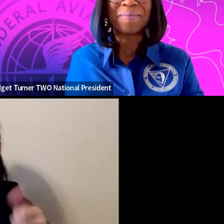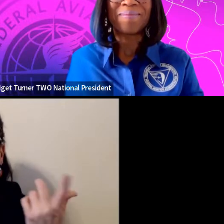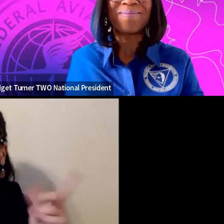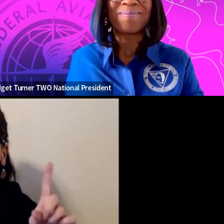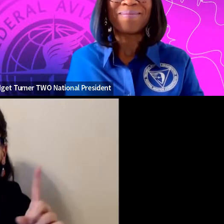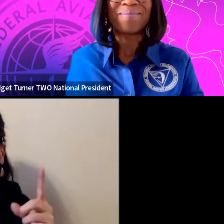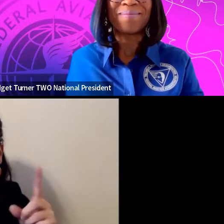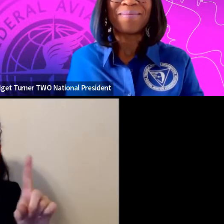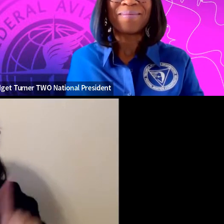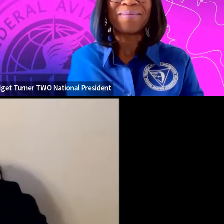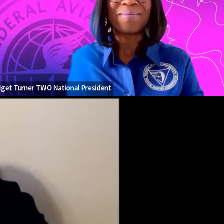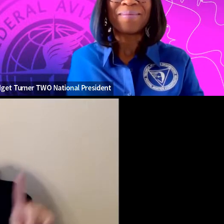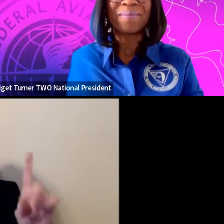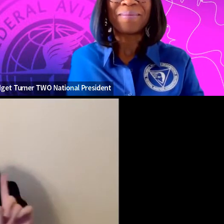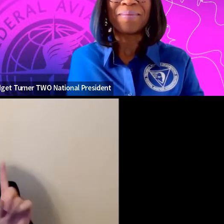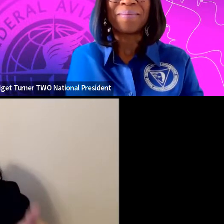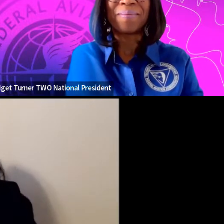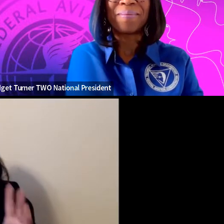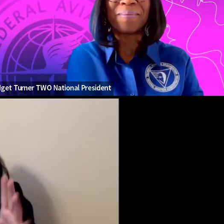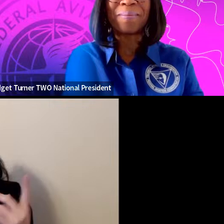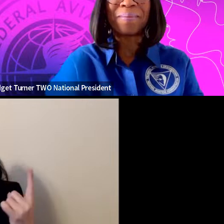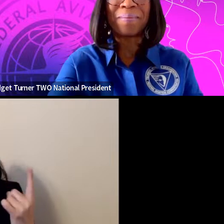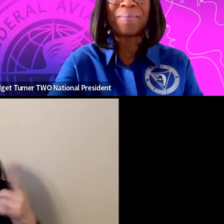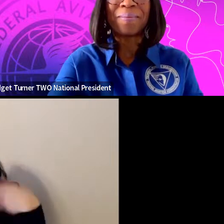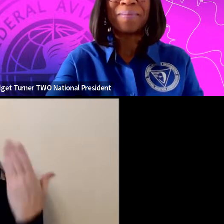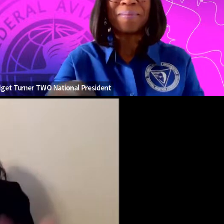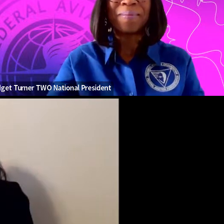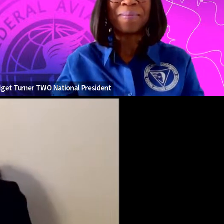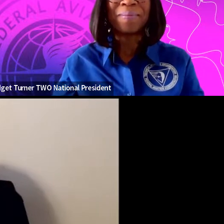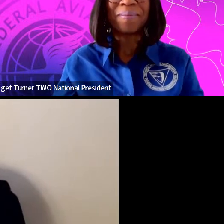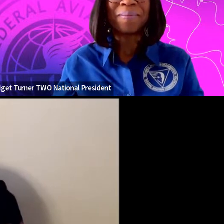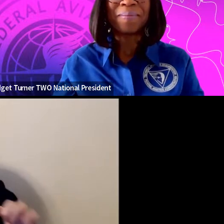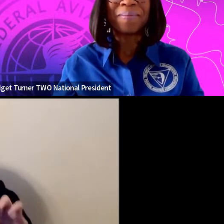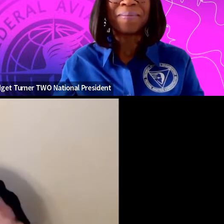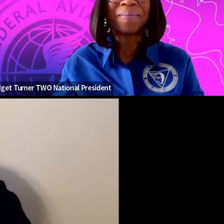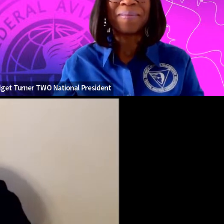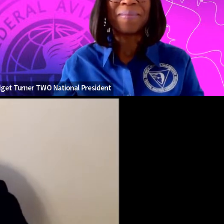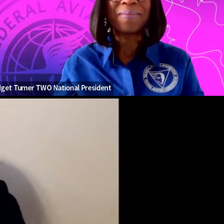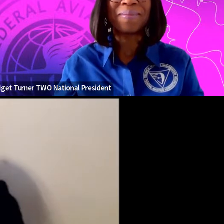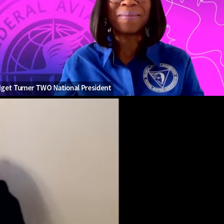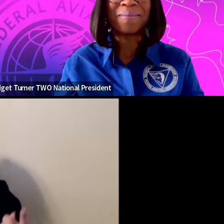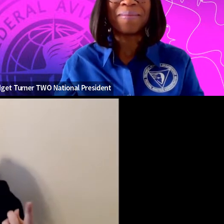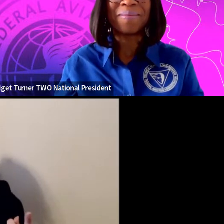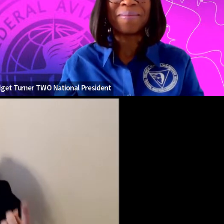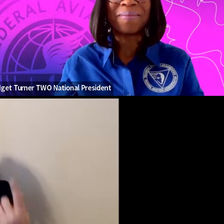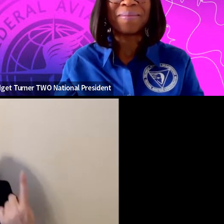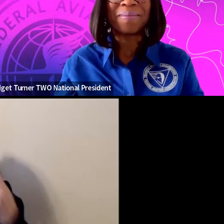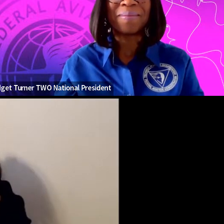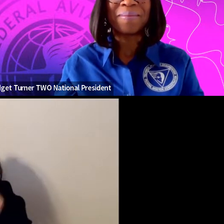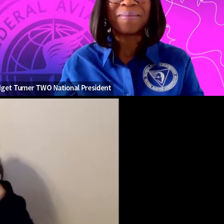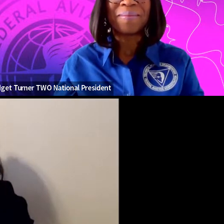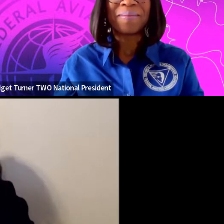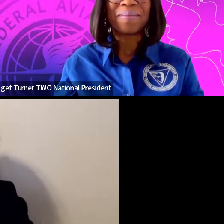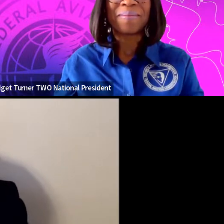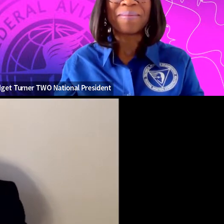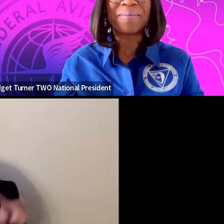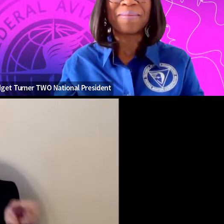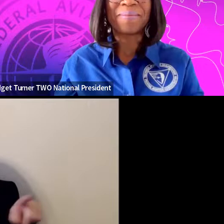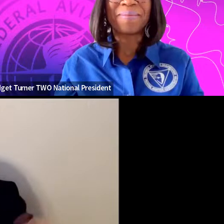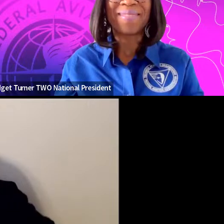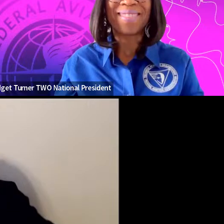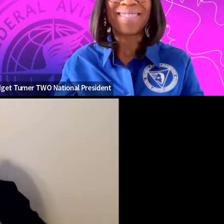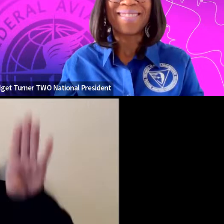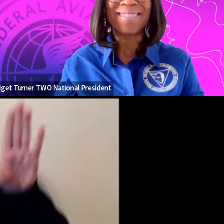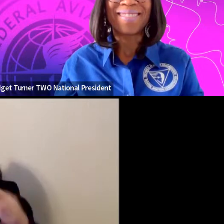destination. Spark the light of aviation in just one girl and watch them soar. I'm so honored to be here tonight with these